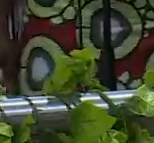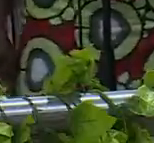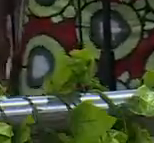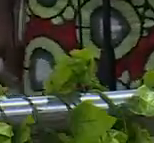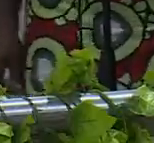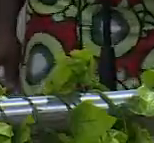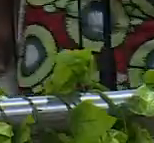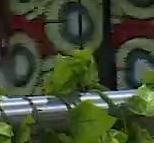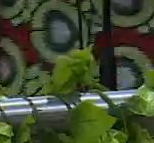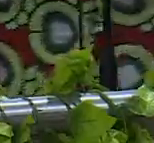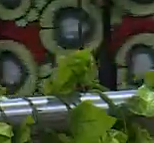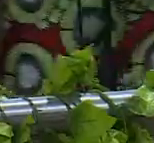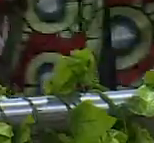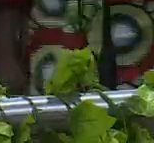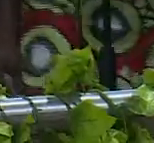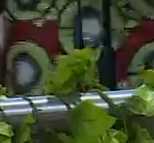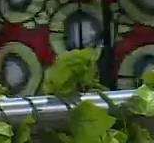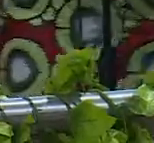ya